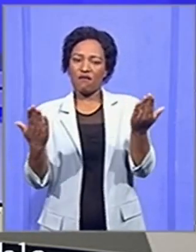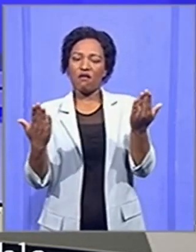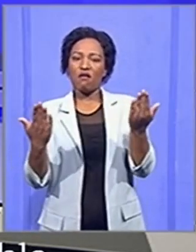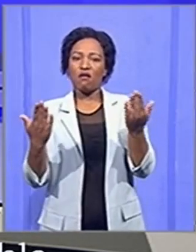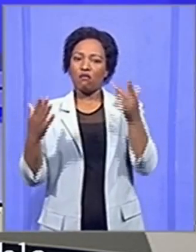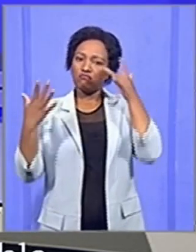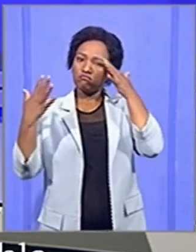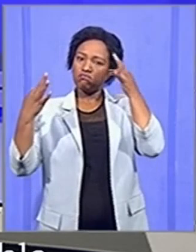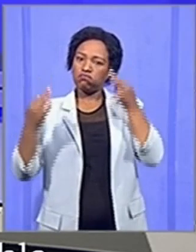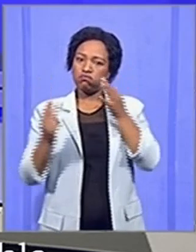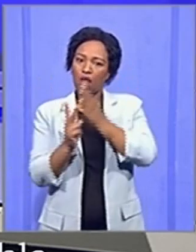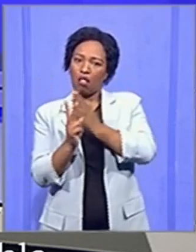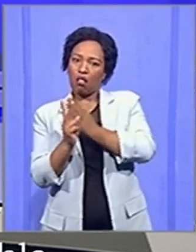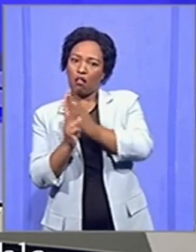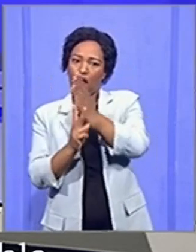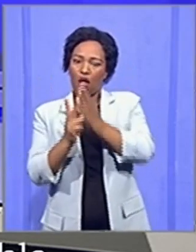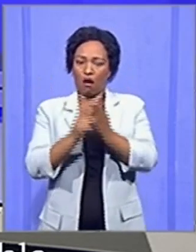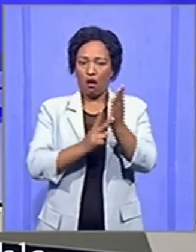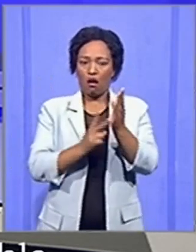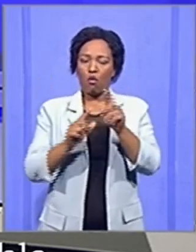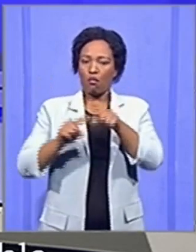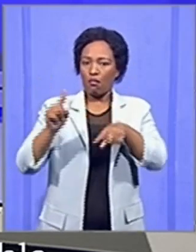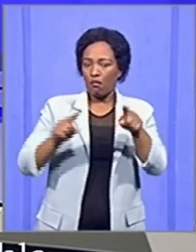diragadiwang mo dipakeng tse di farologaneng.